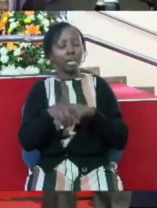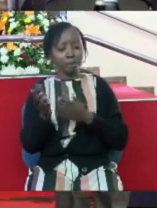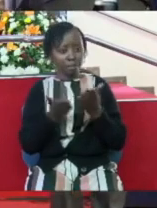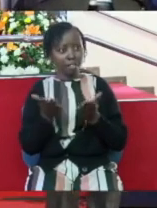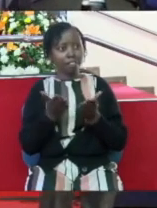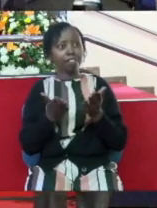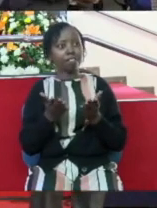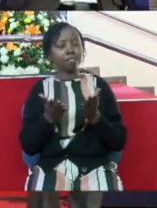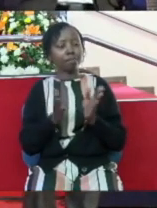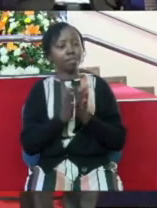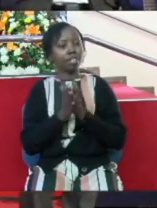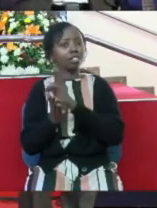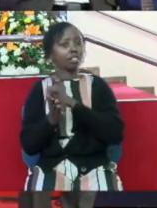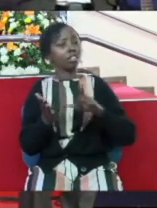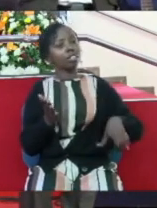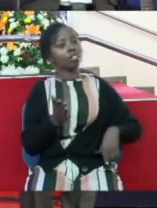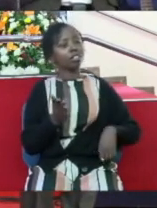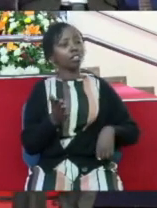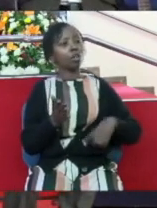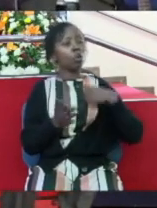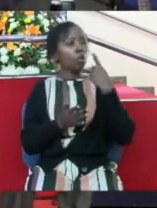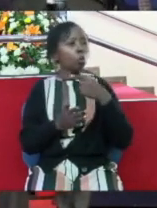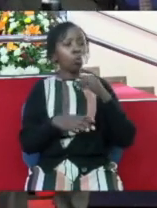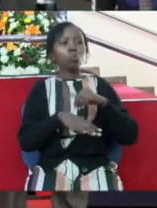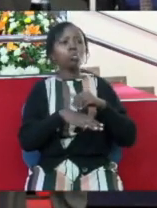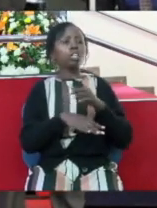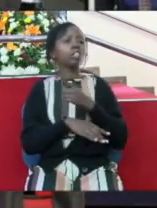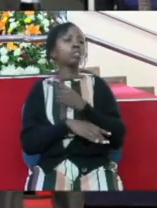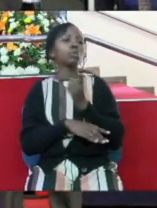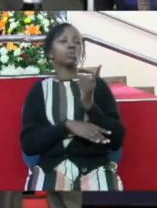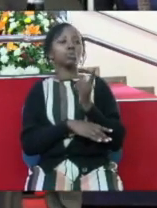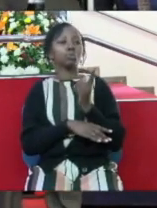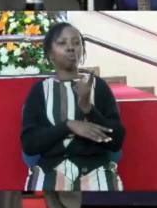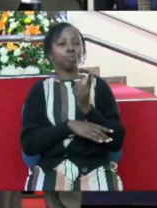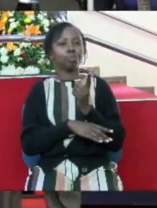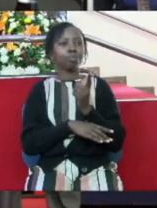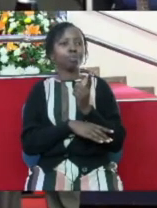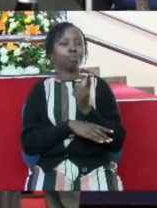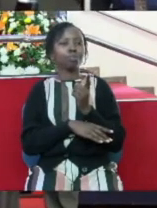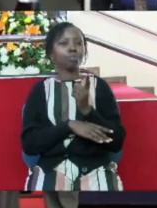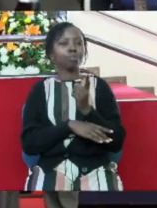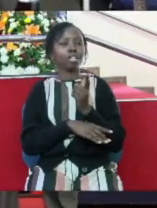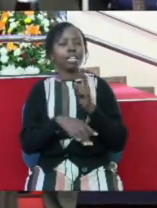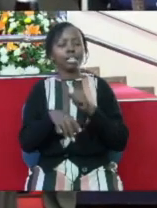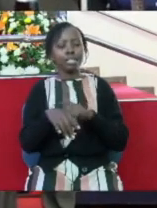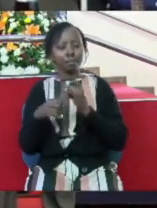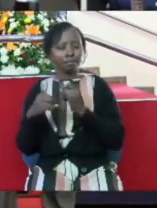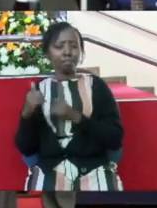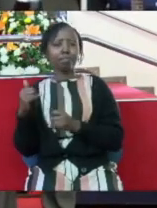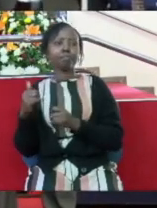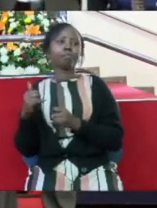Hallelujah. Amen. Who do you normally say has sent you? Je, unasema ni nani aliyekutuma? As I wind up.